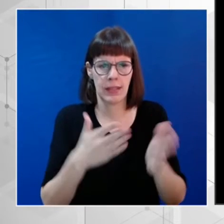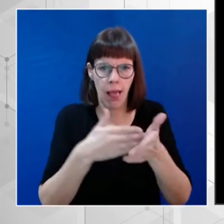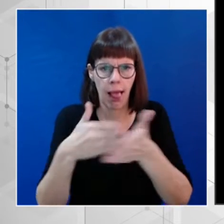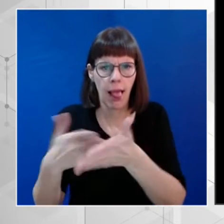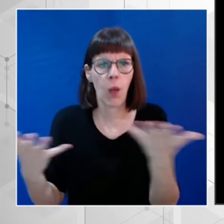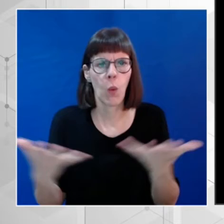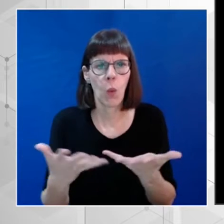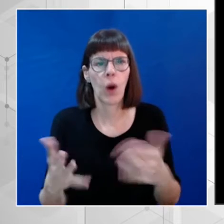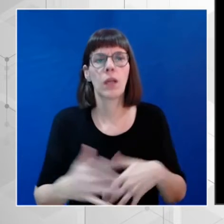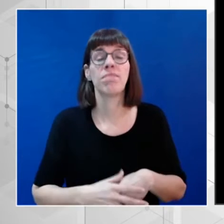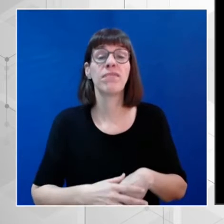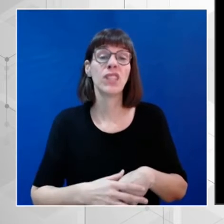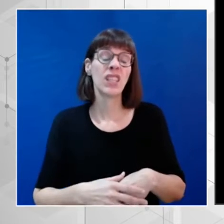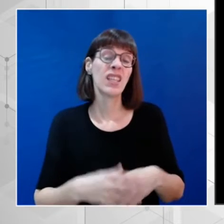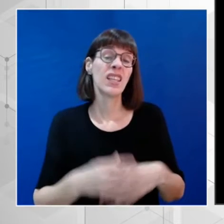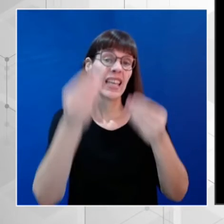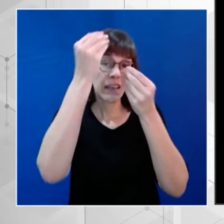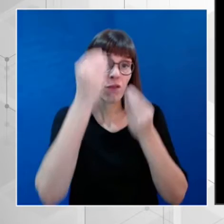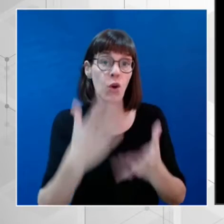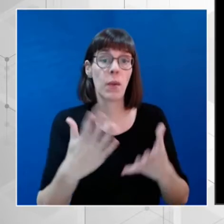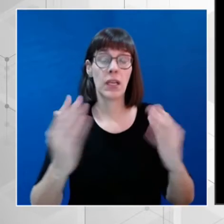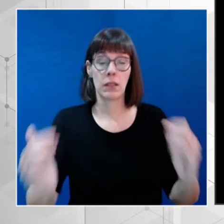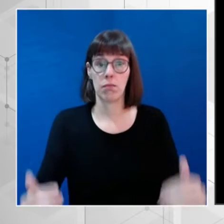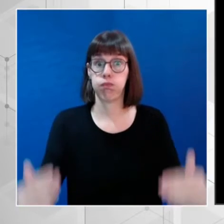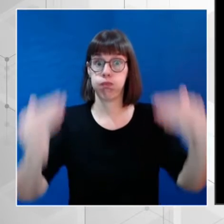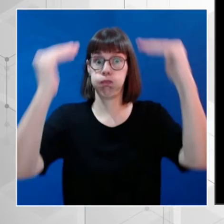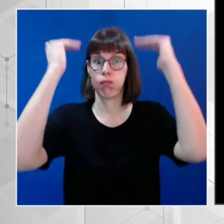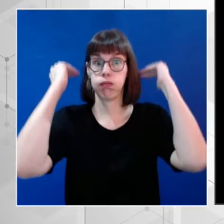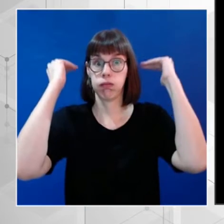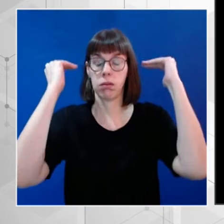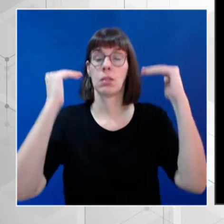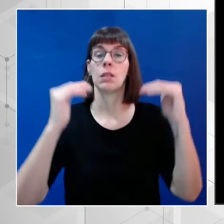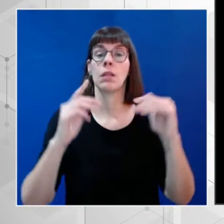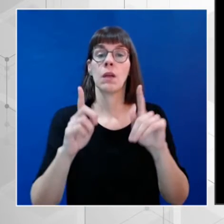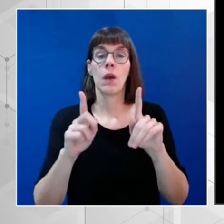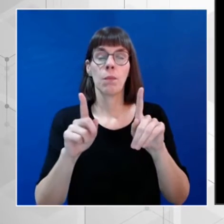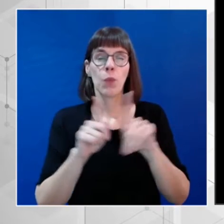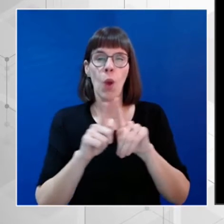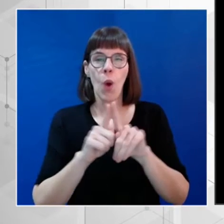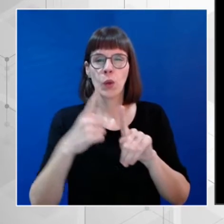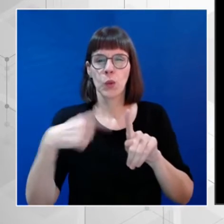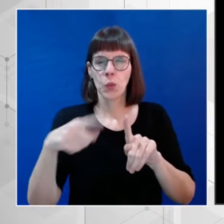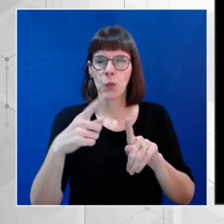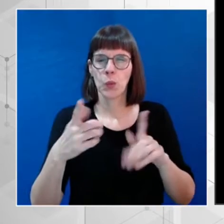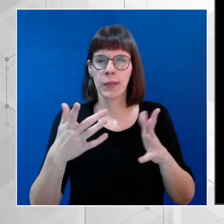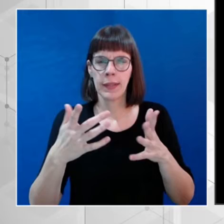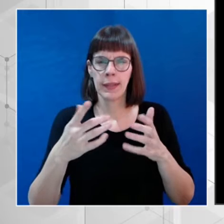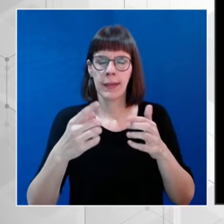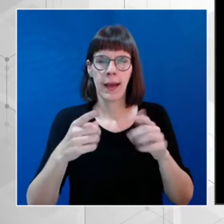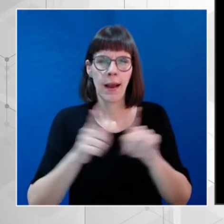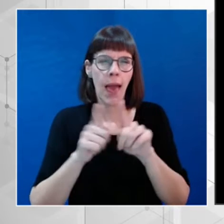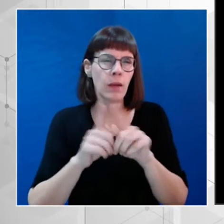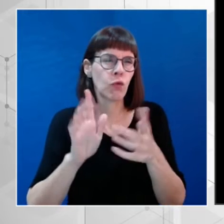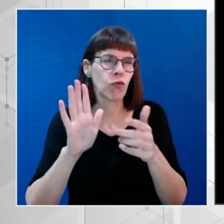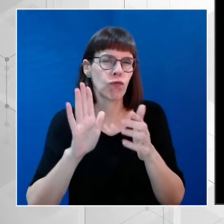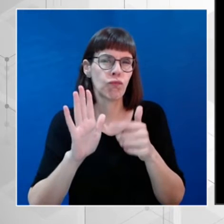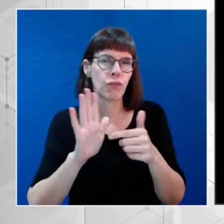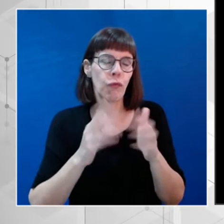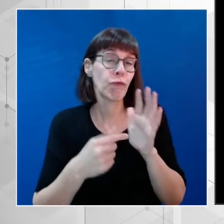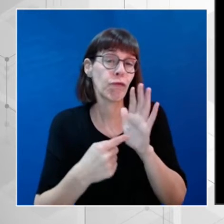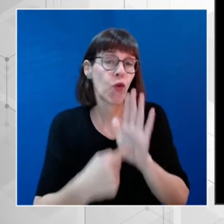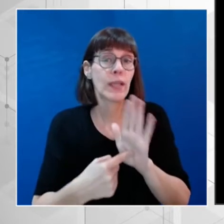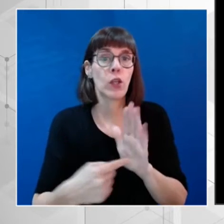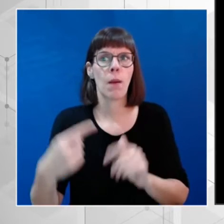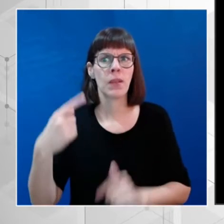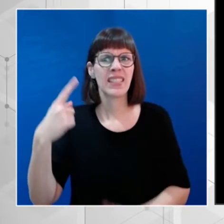sensory overload very easily. Often our senses are very delicate, so sounds can be too loud, colors can be too